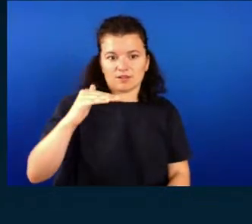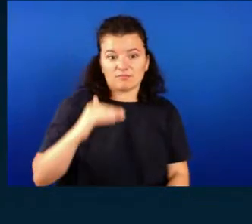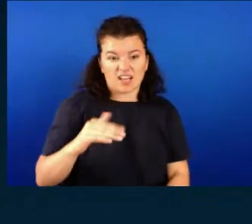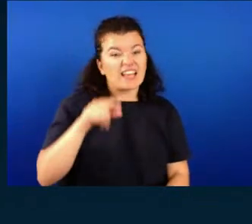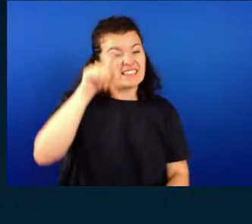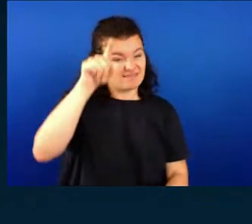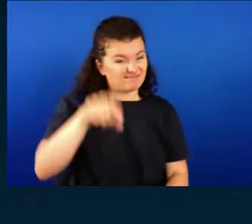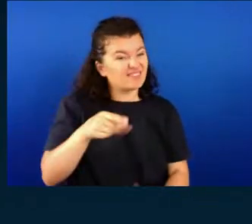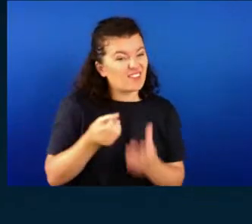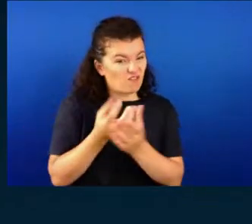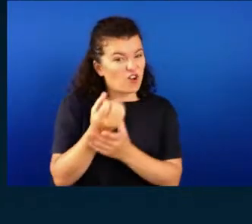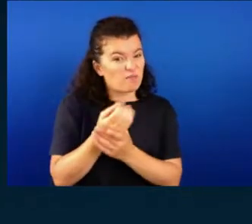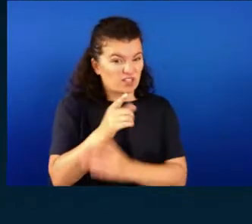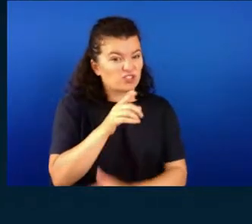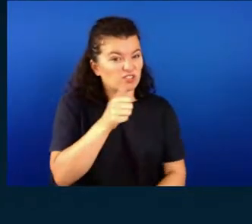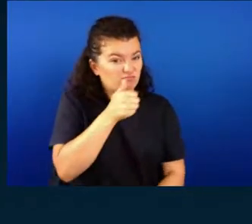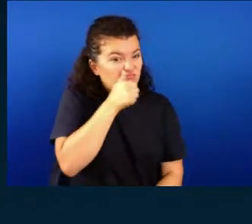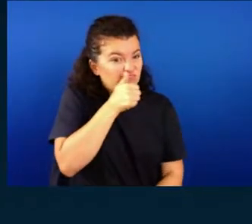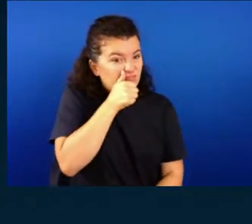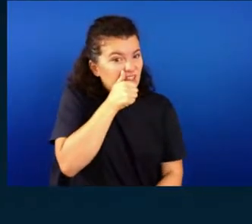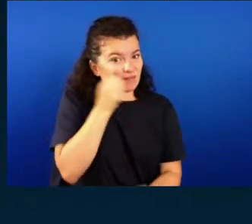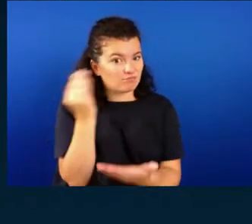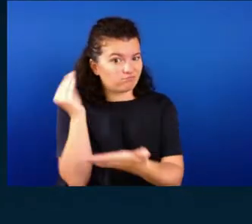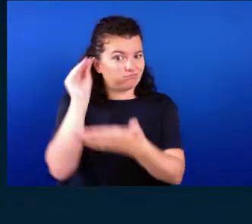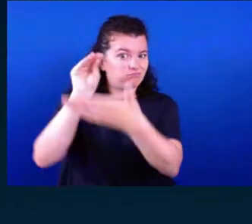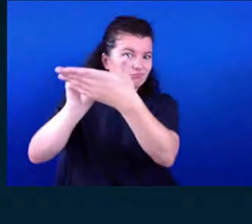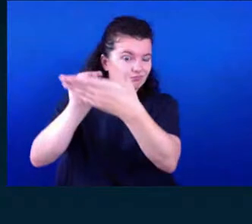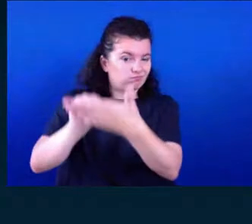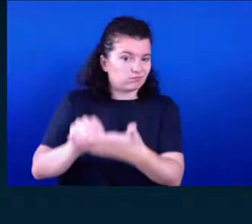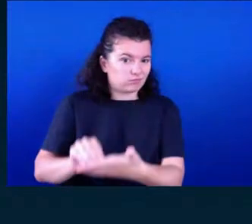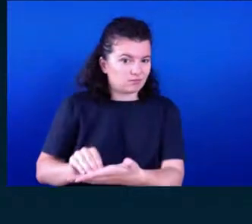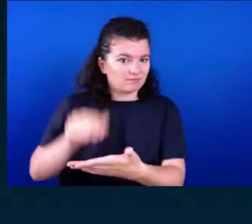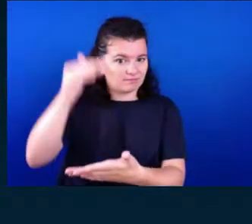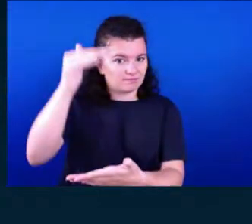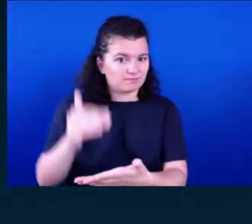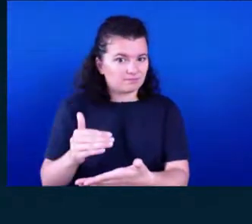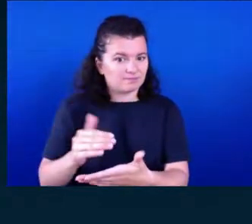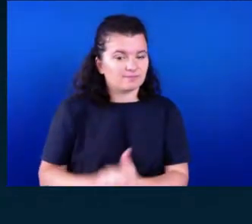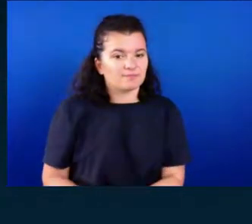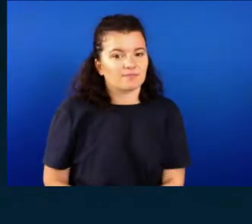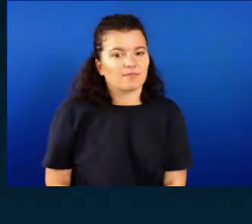that. So it should publish this out.